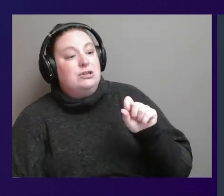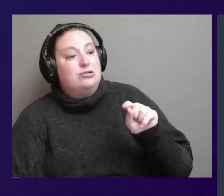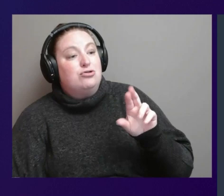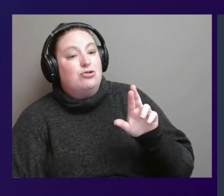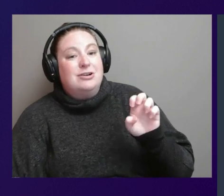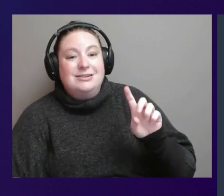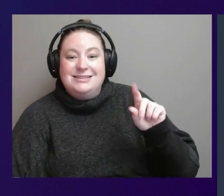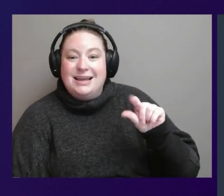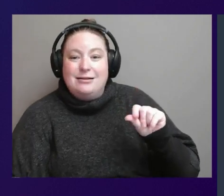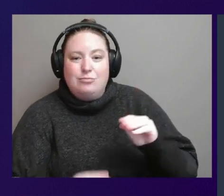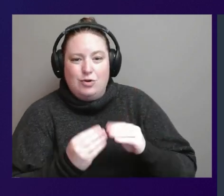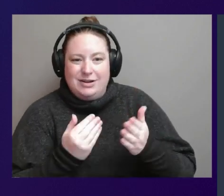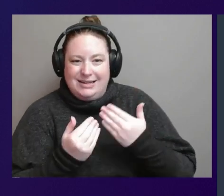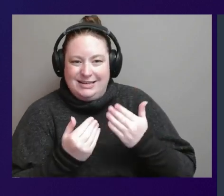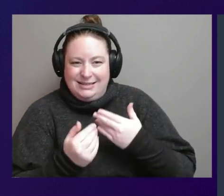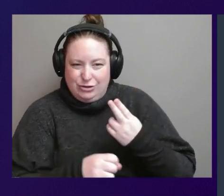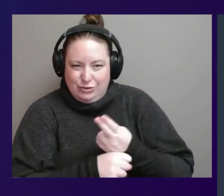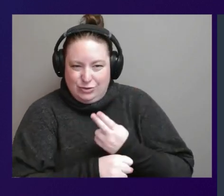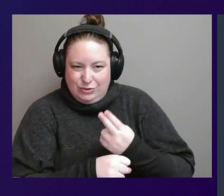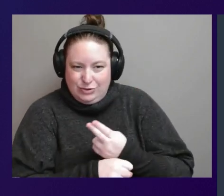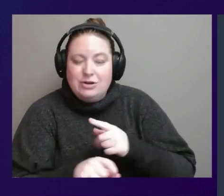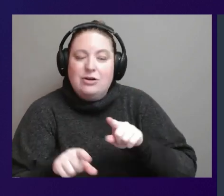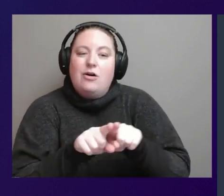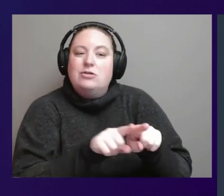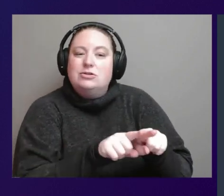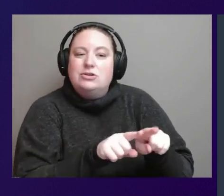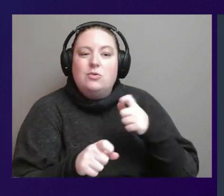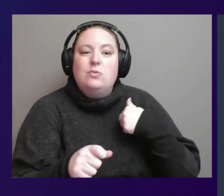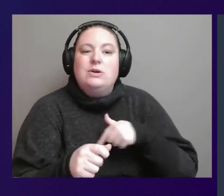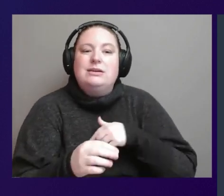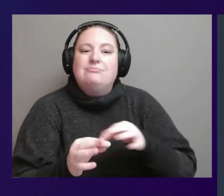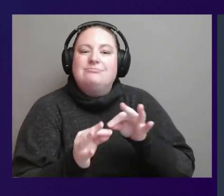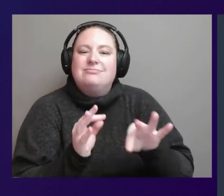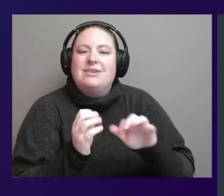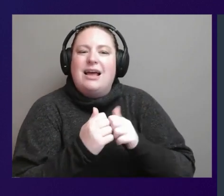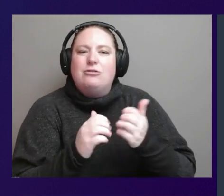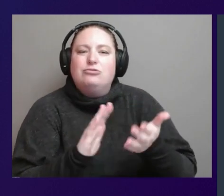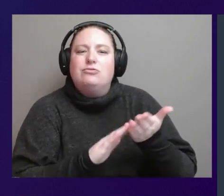year, we also simplified how you run analytics on S3 Glacier.